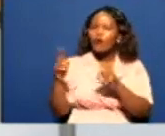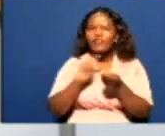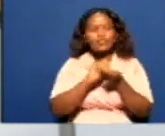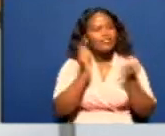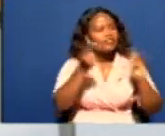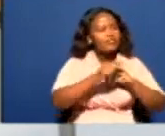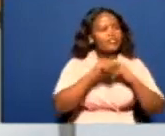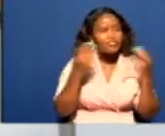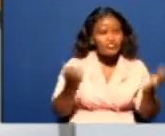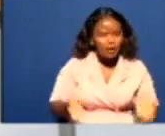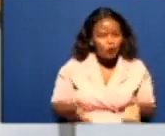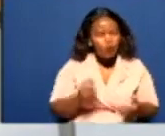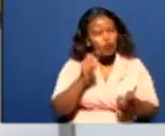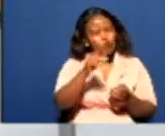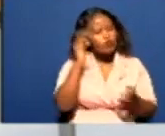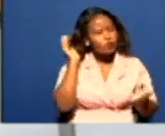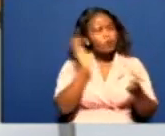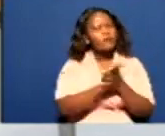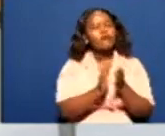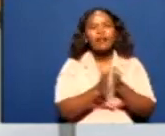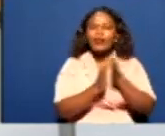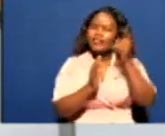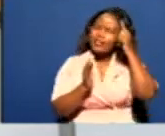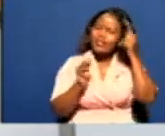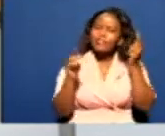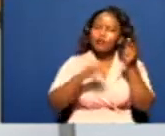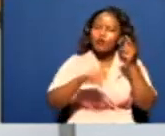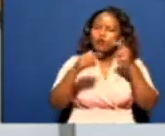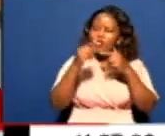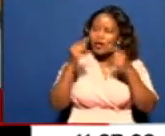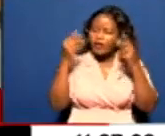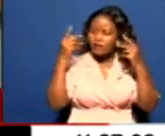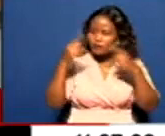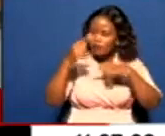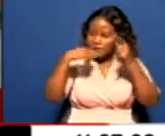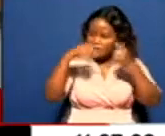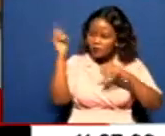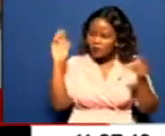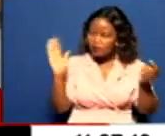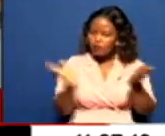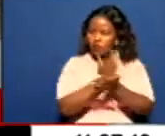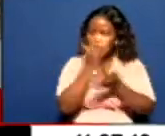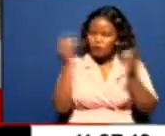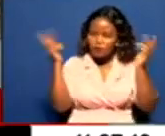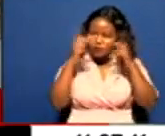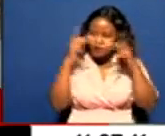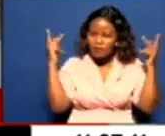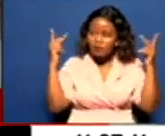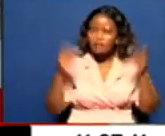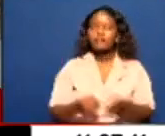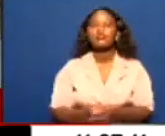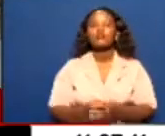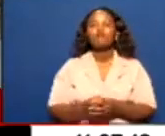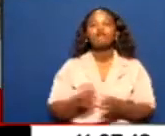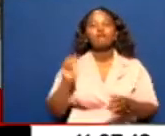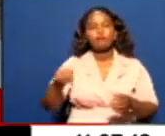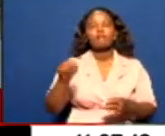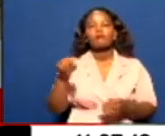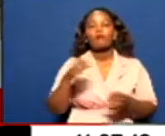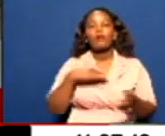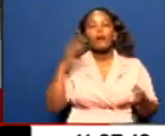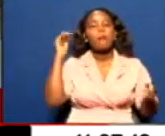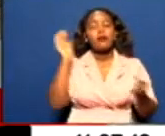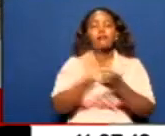you believe and do you think that we are winning the war on terrorism? In a minute. Yes, I believe we are winning the war on